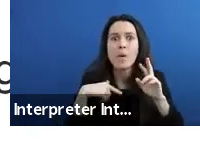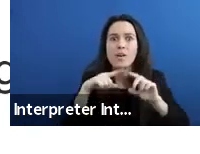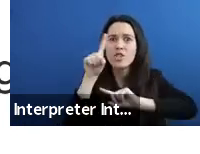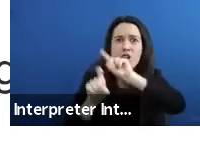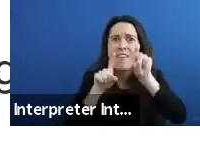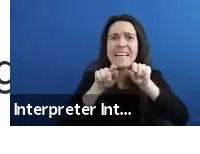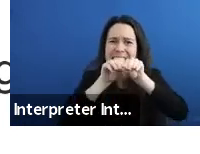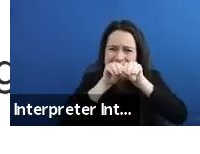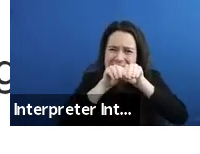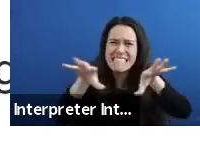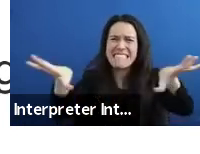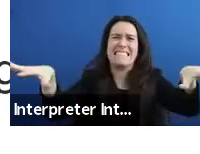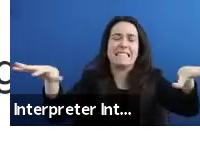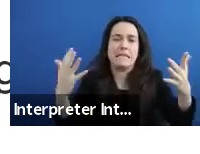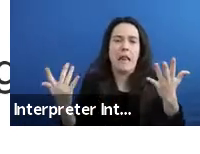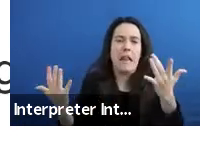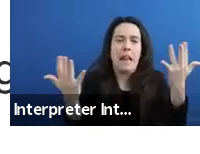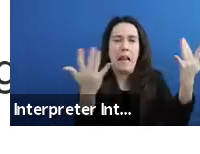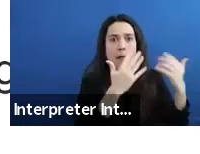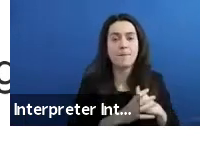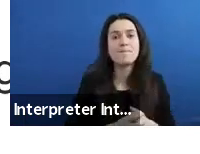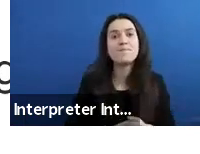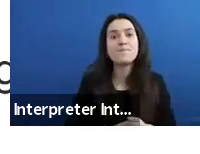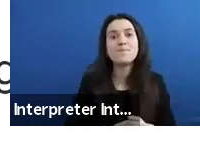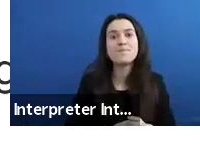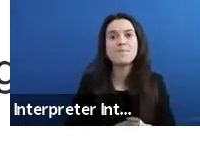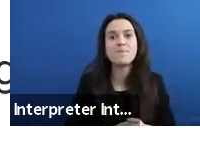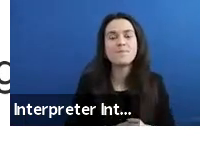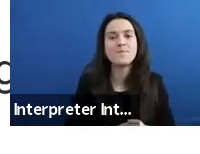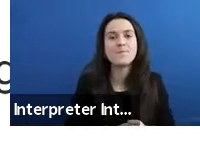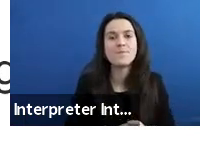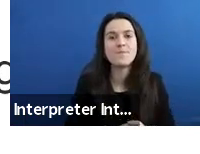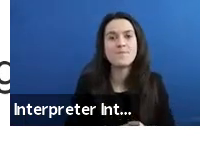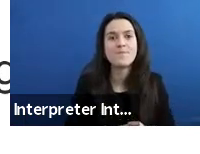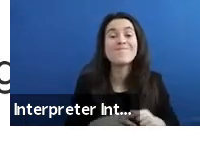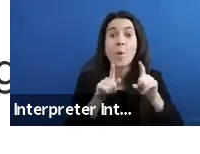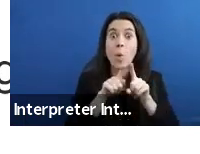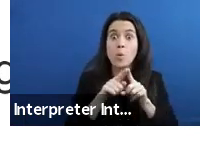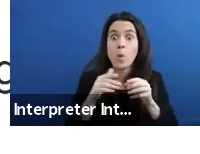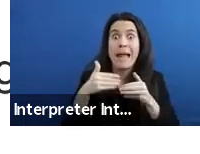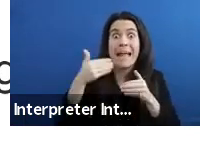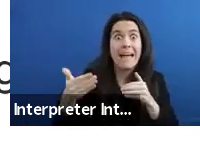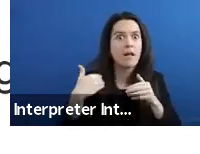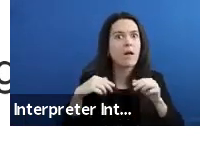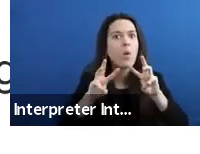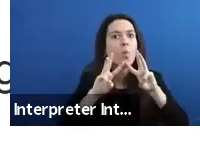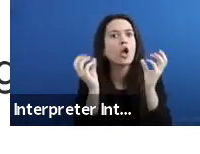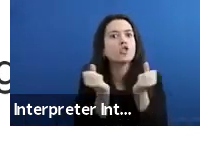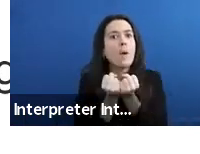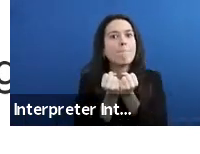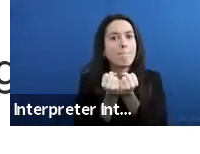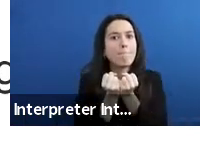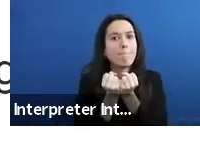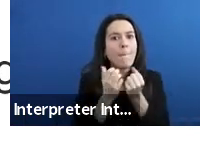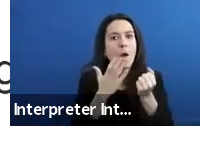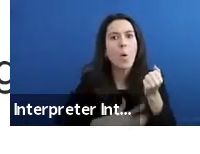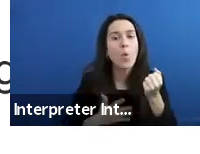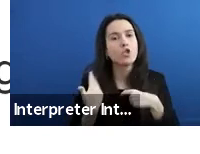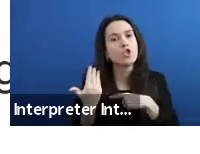then also another element of stakeholder engagement is the validation workshop, where the results of the study, the preliminary results,